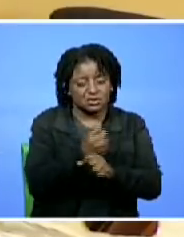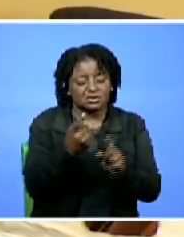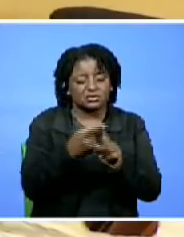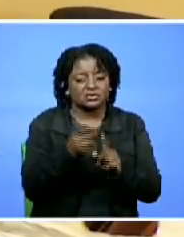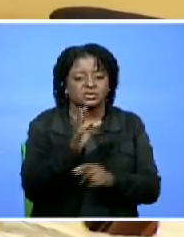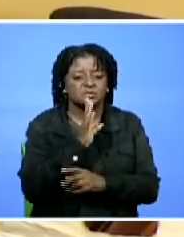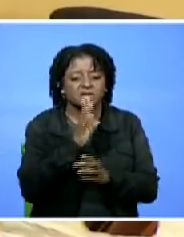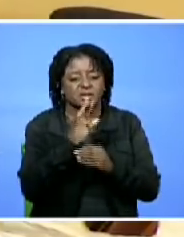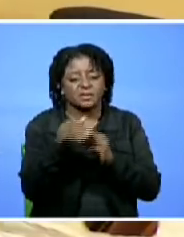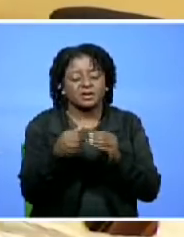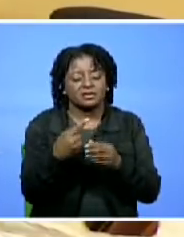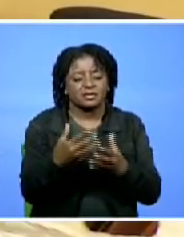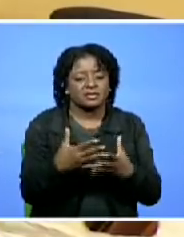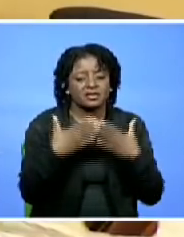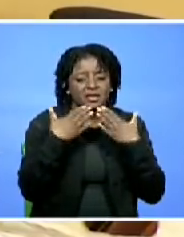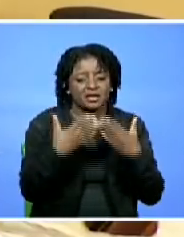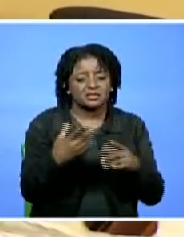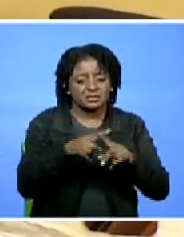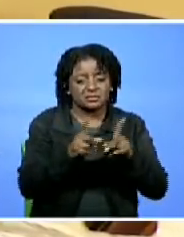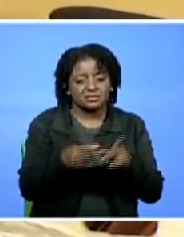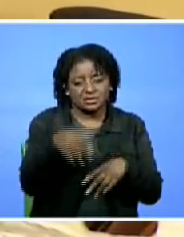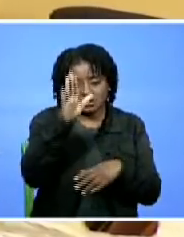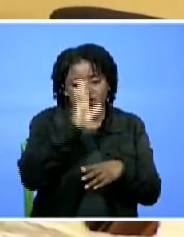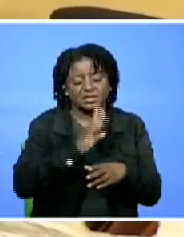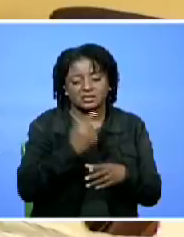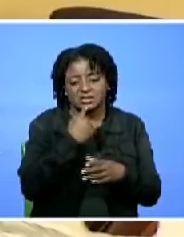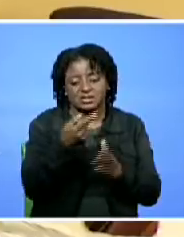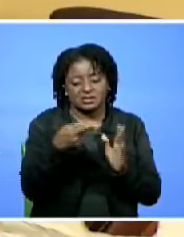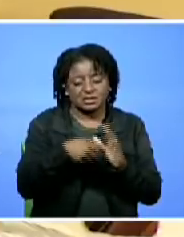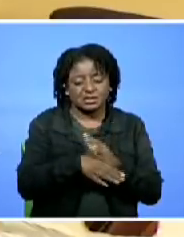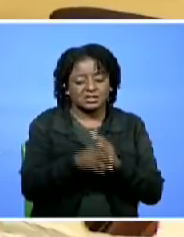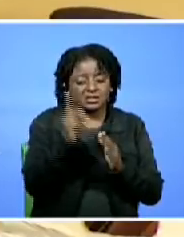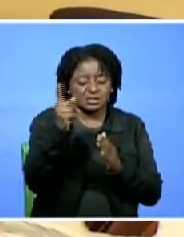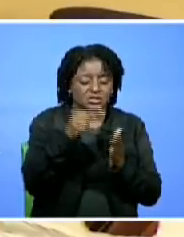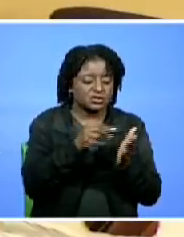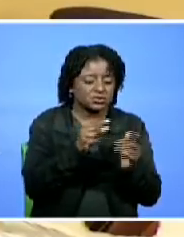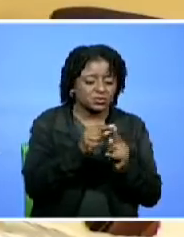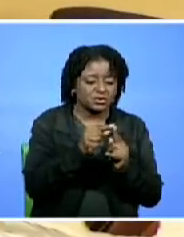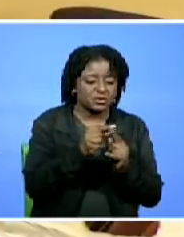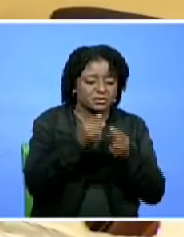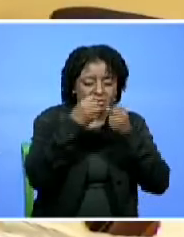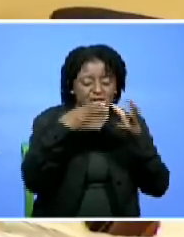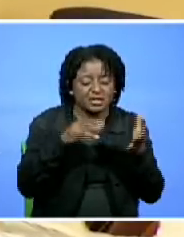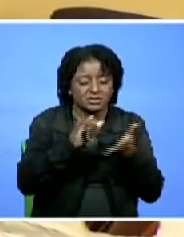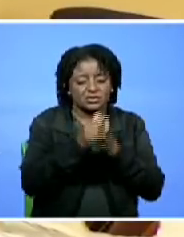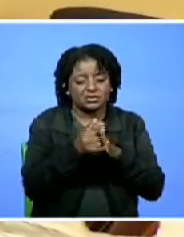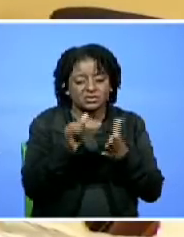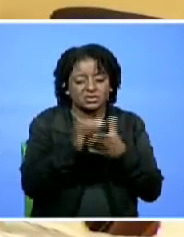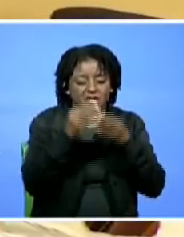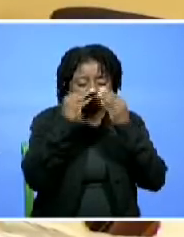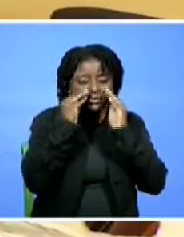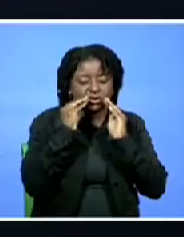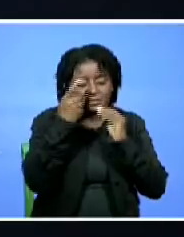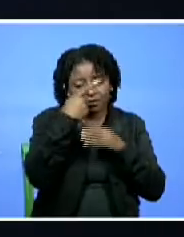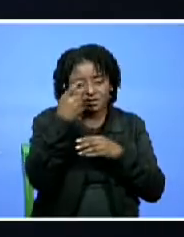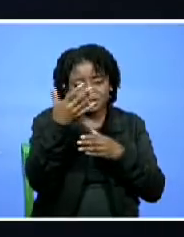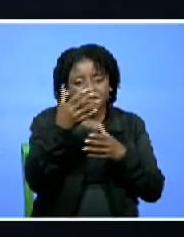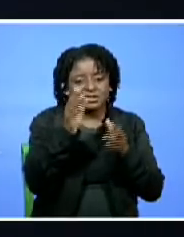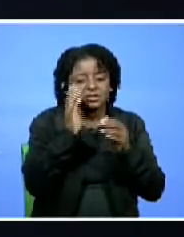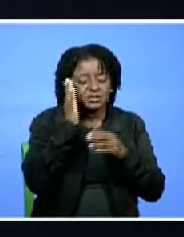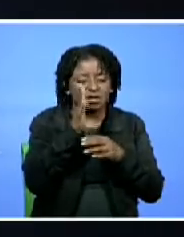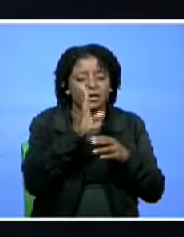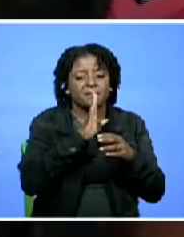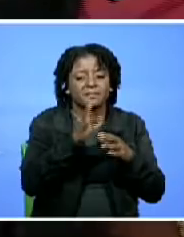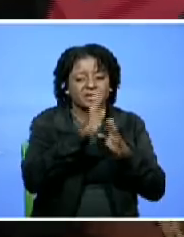about thanks, but God says in His Word that blessed are those that mourn, for they shall be comforted. Prime